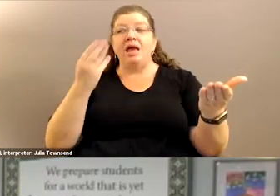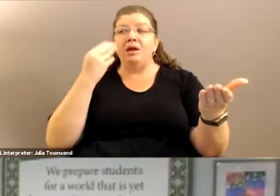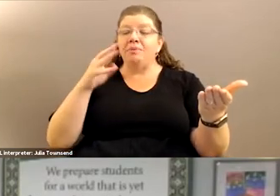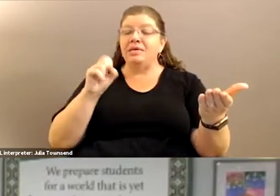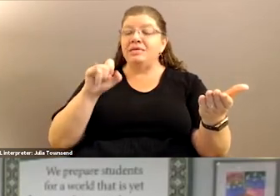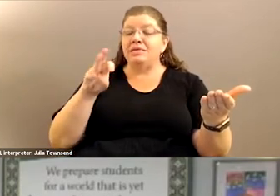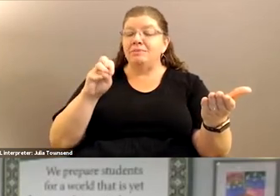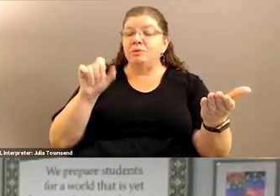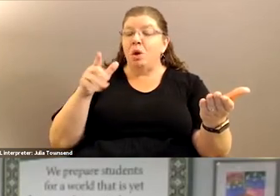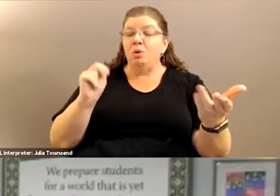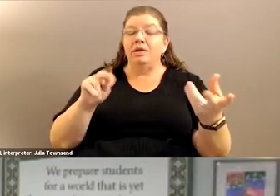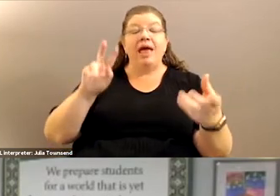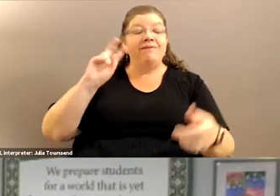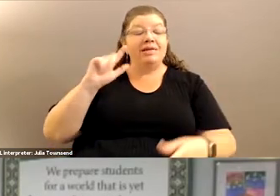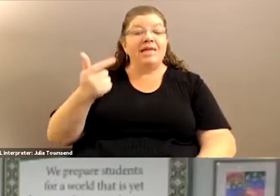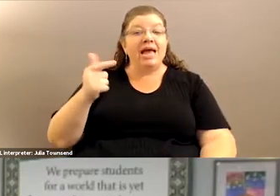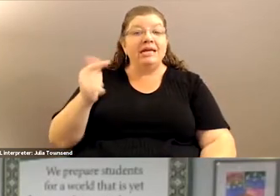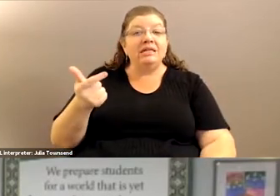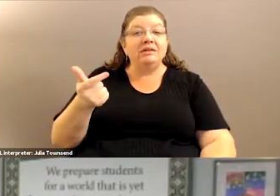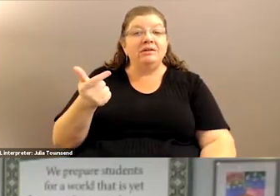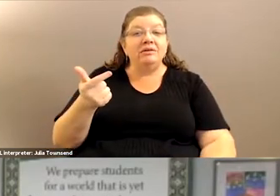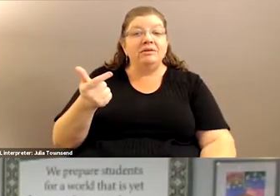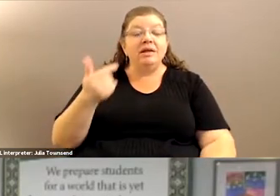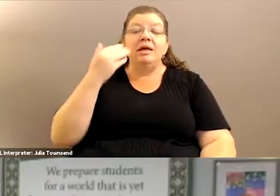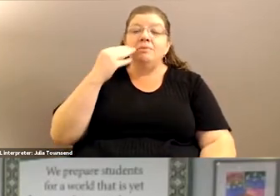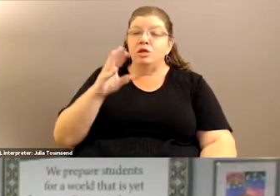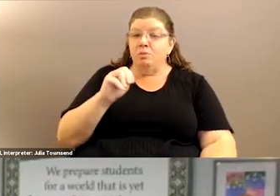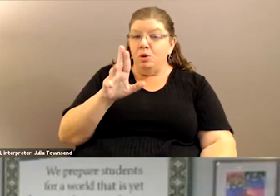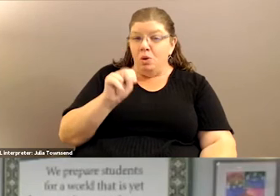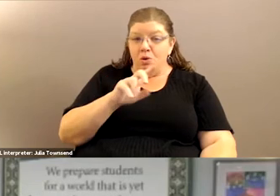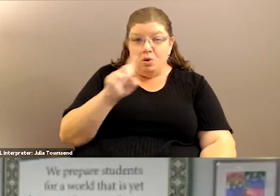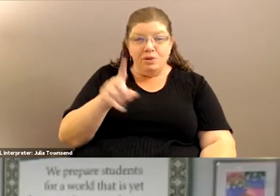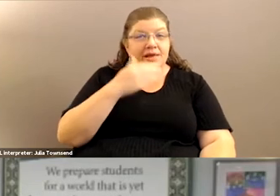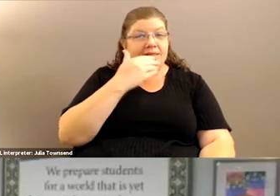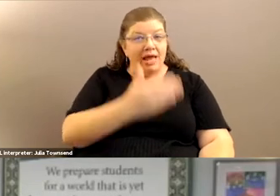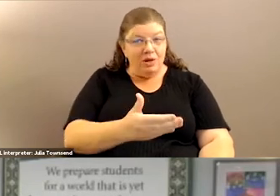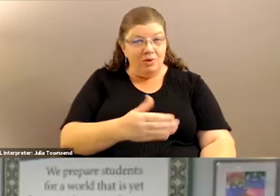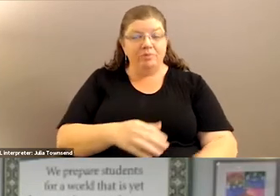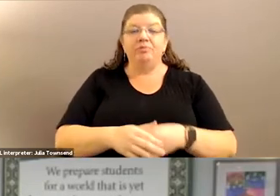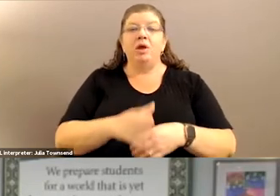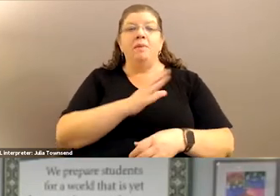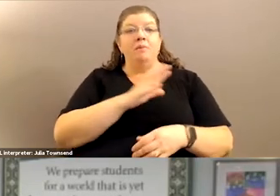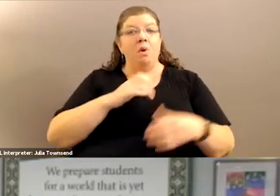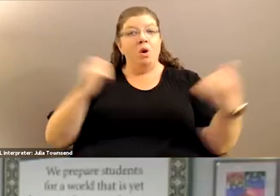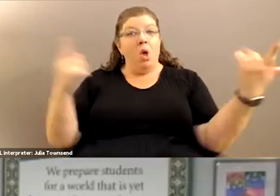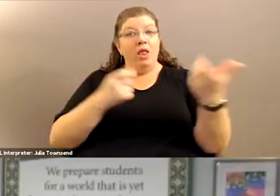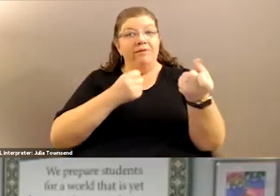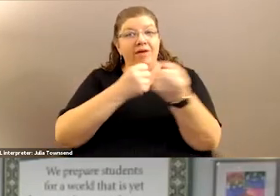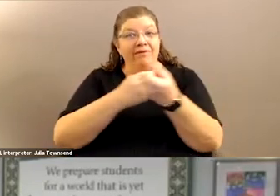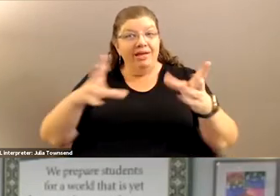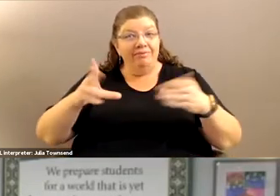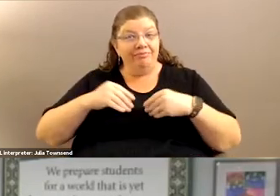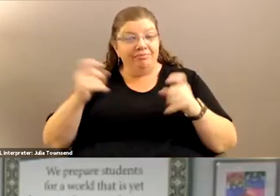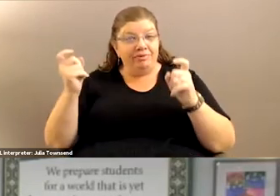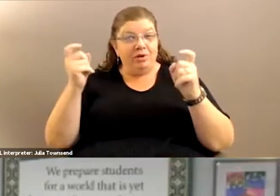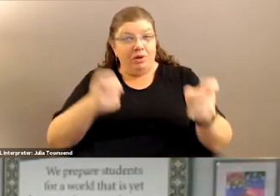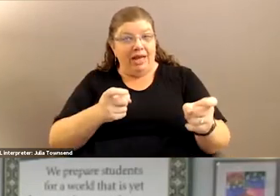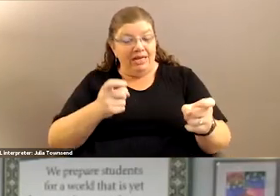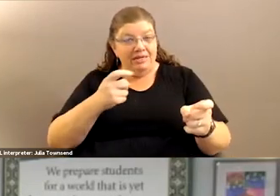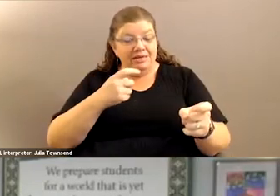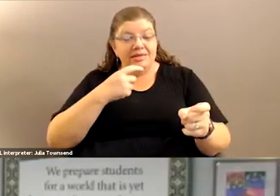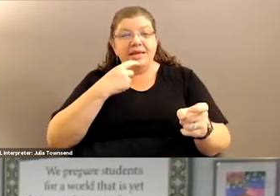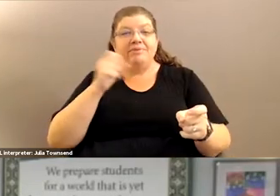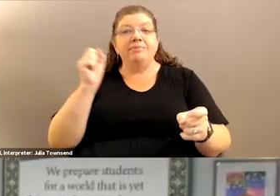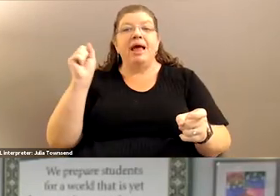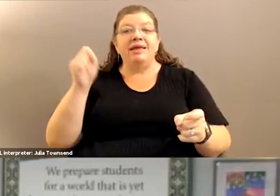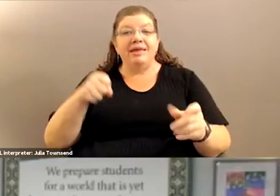moden and a second miss munoz thank you um board members all in favor of accepting this donation please signify